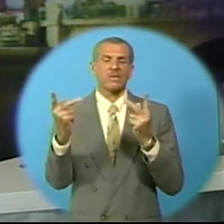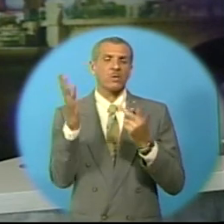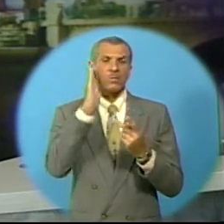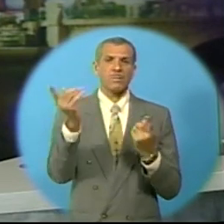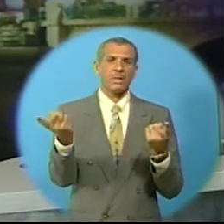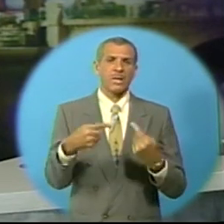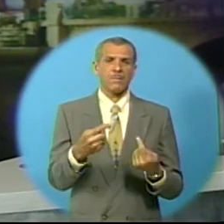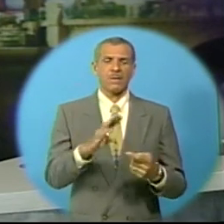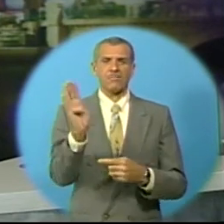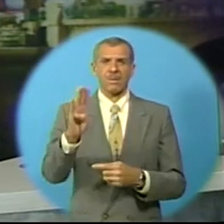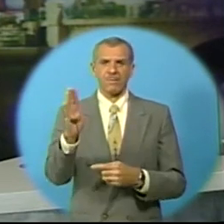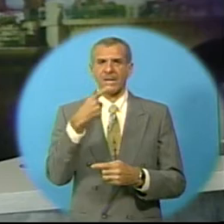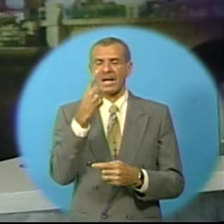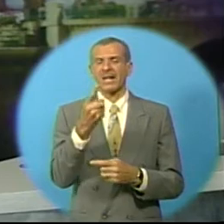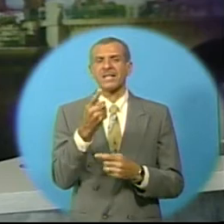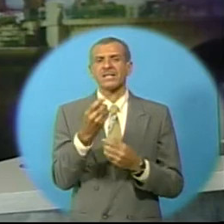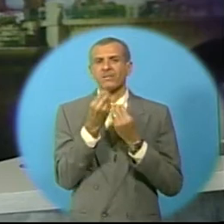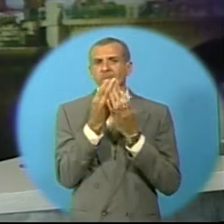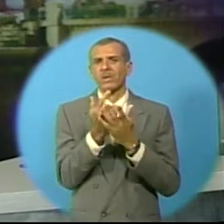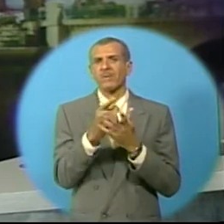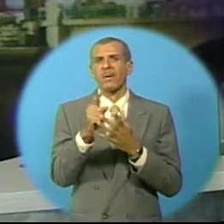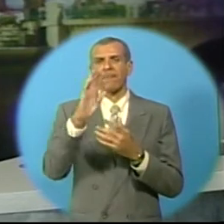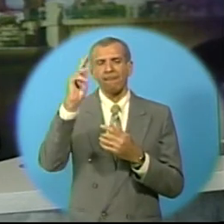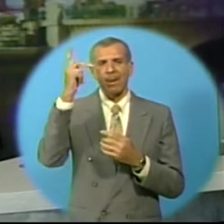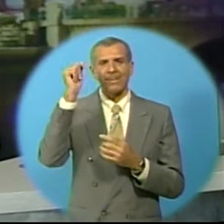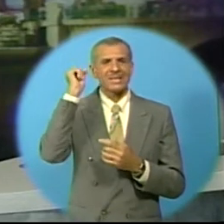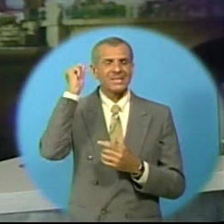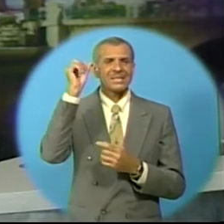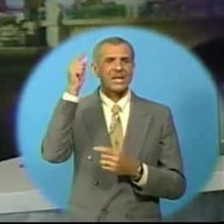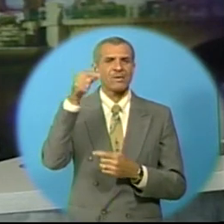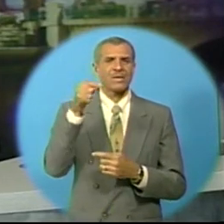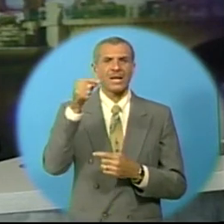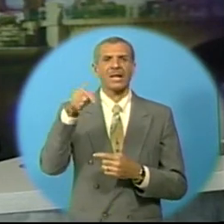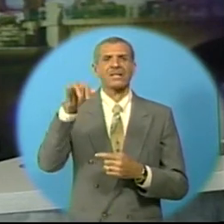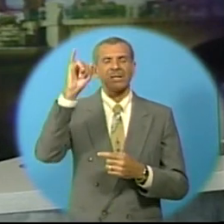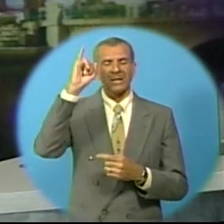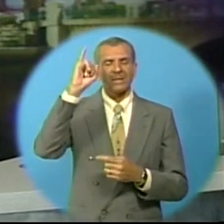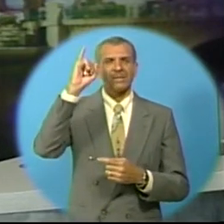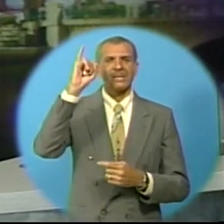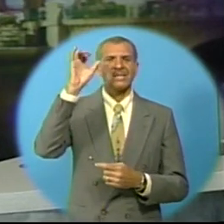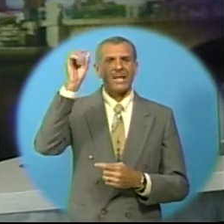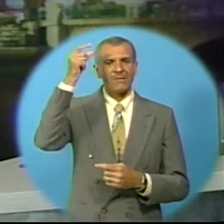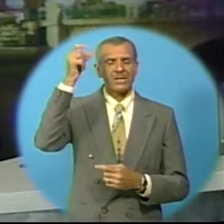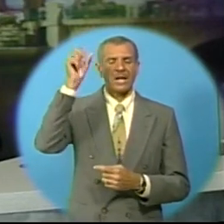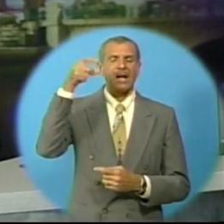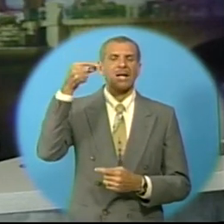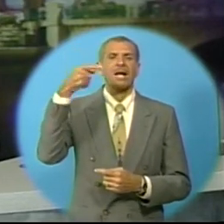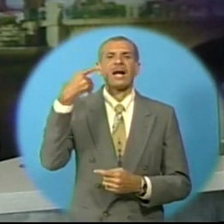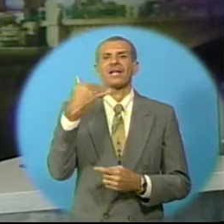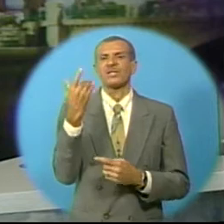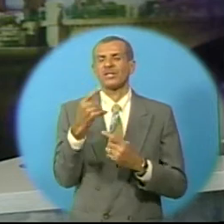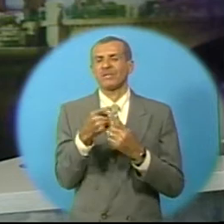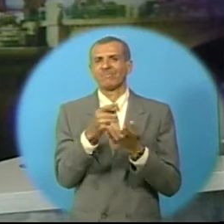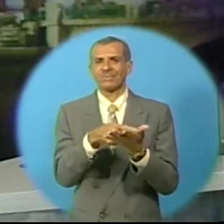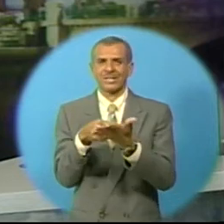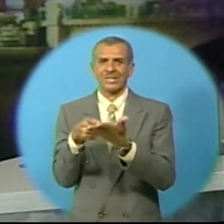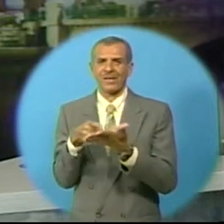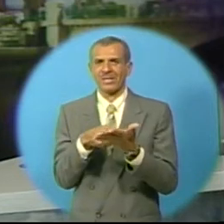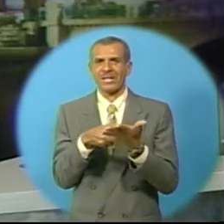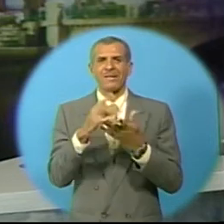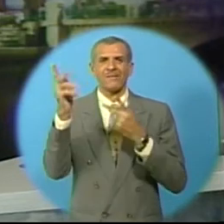These figures from Parliamentary Secretary in the Ministry of Tourism, Senator Irene Sandiford-Garner, as she led off debate in the Senate on the